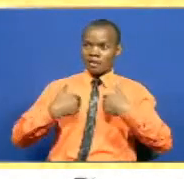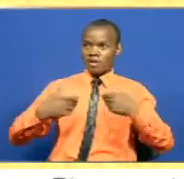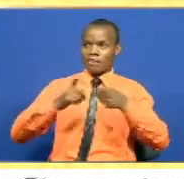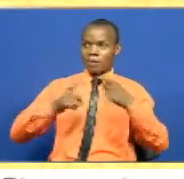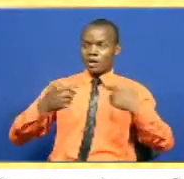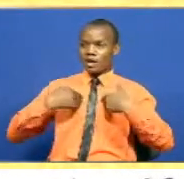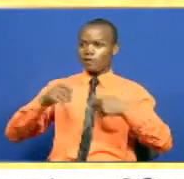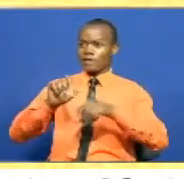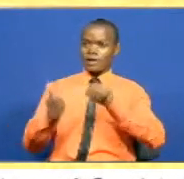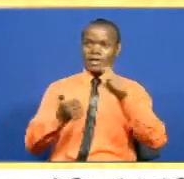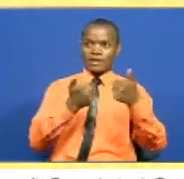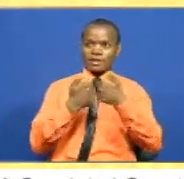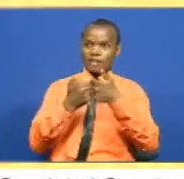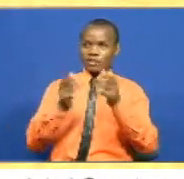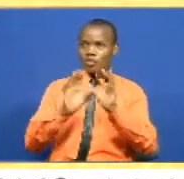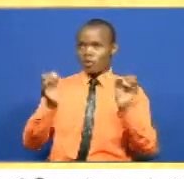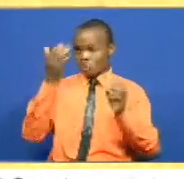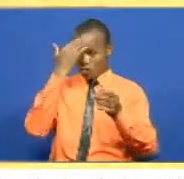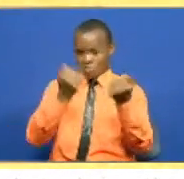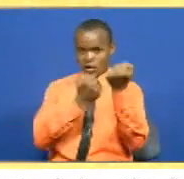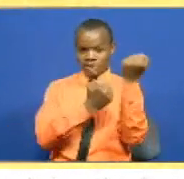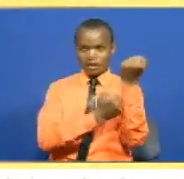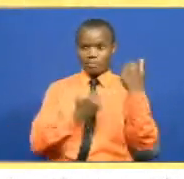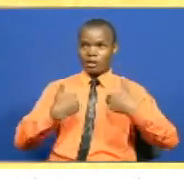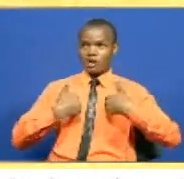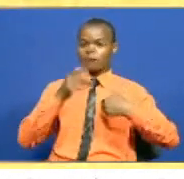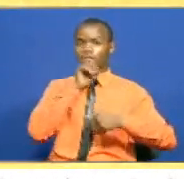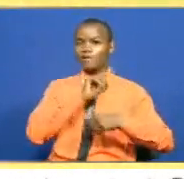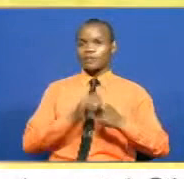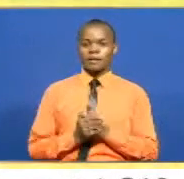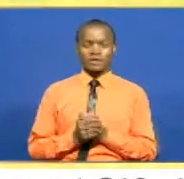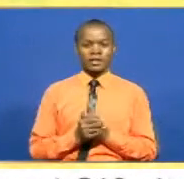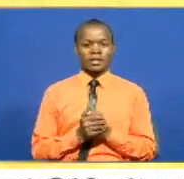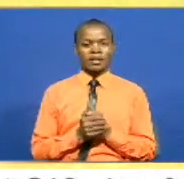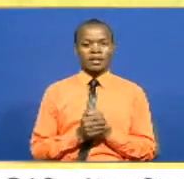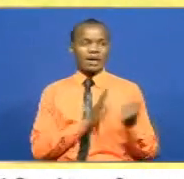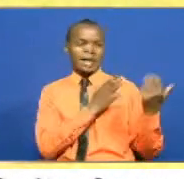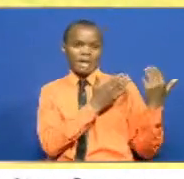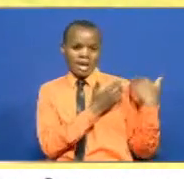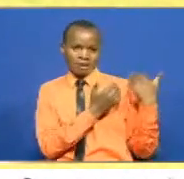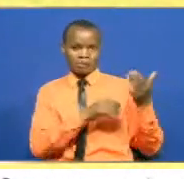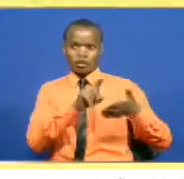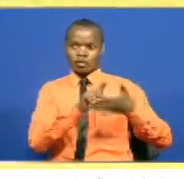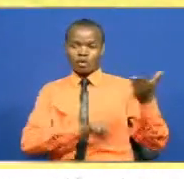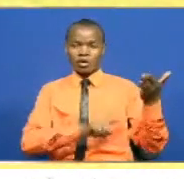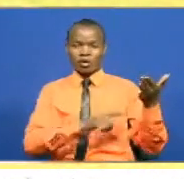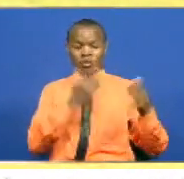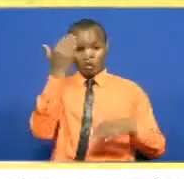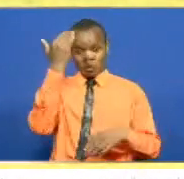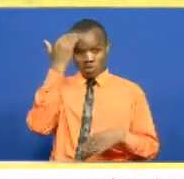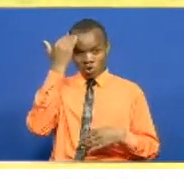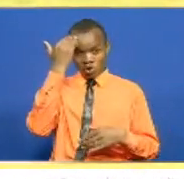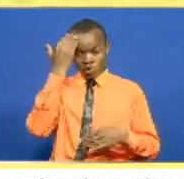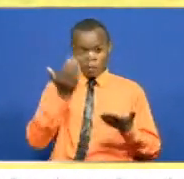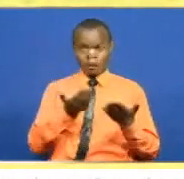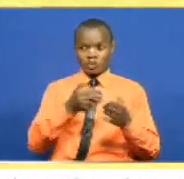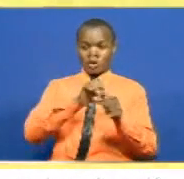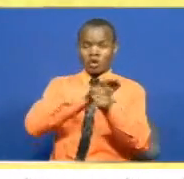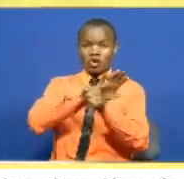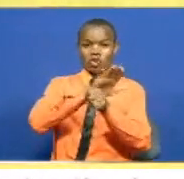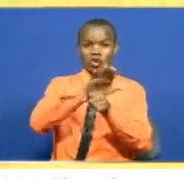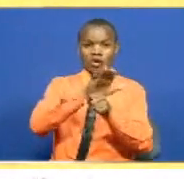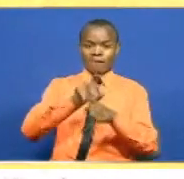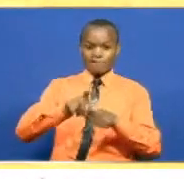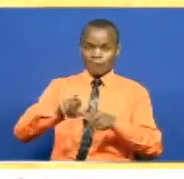other challenges because we have been supported. Yes. And what are your expectations? Because we know the coronavirus pandemic